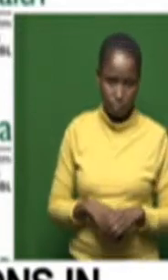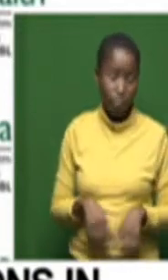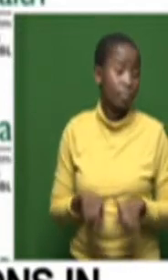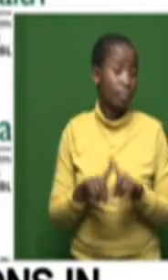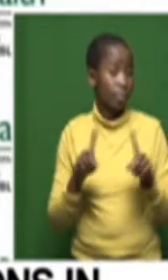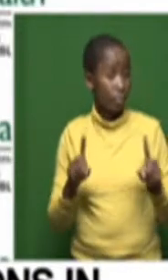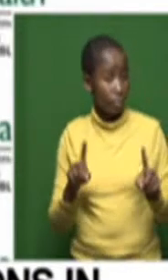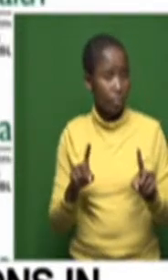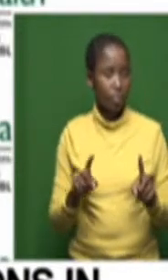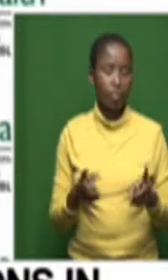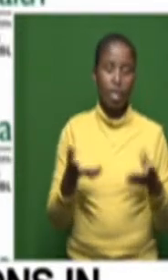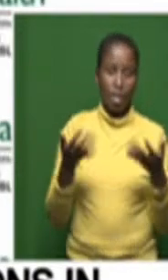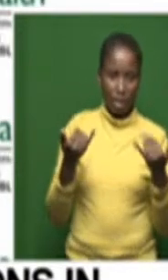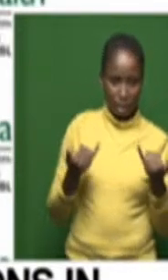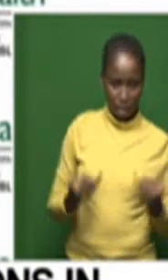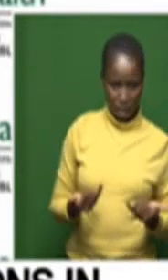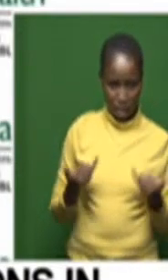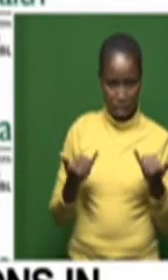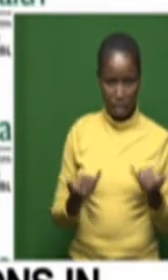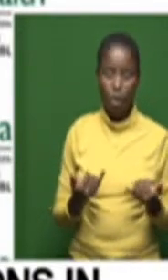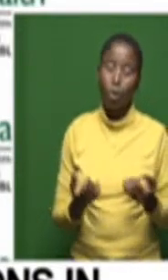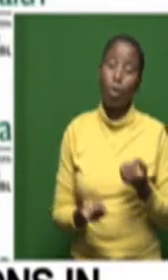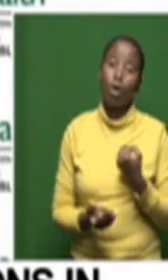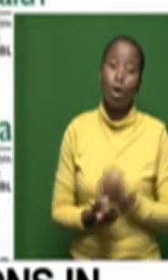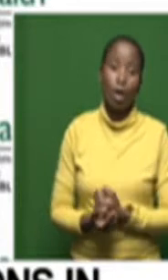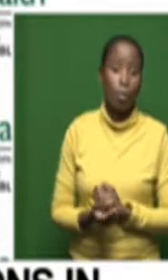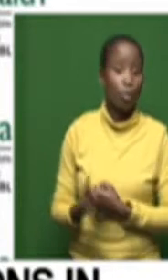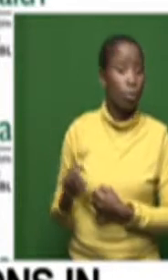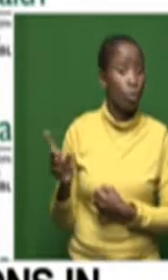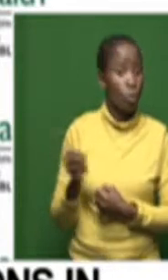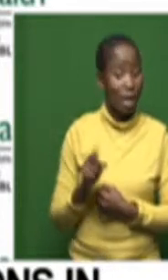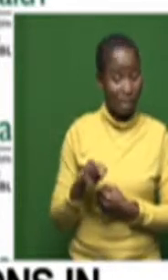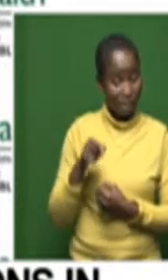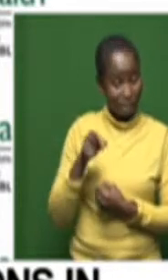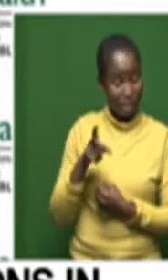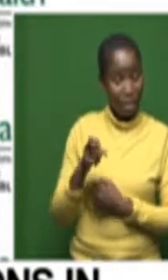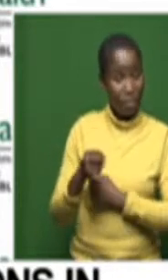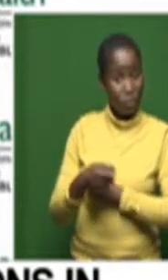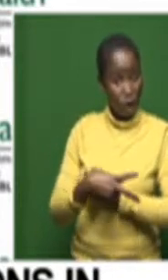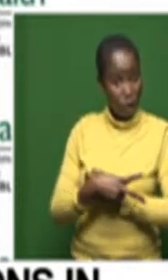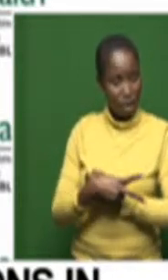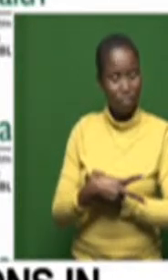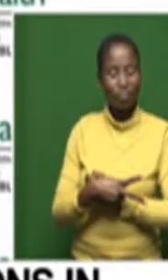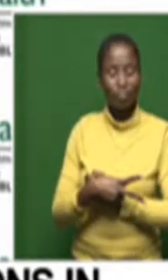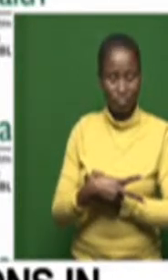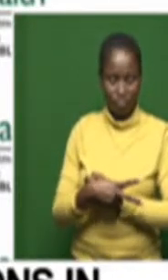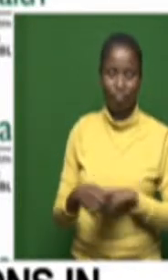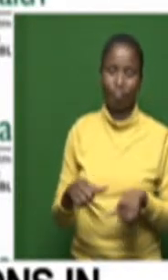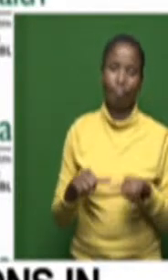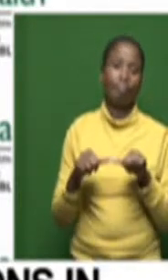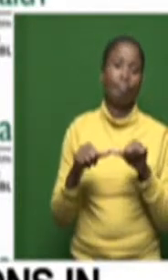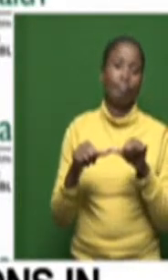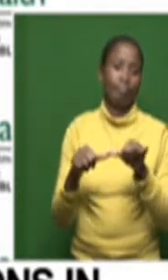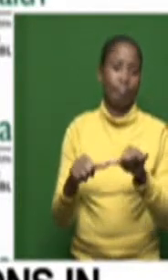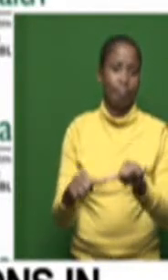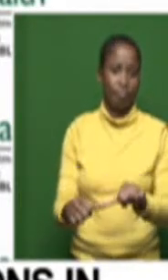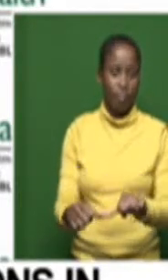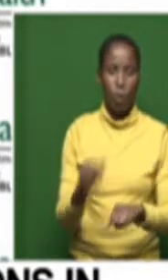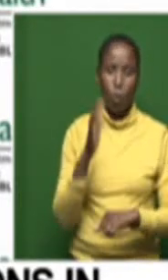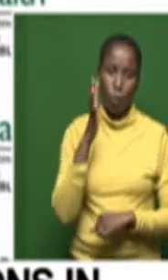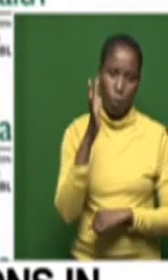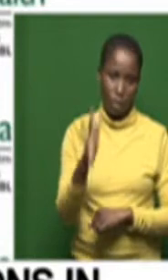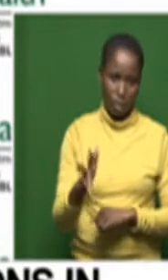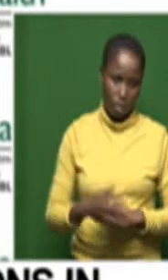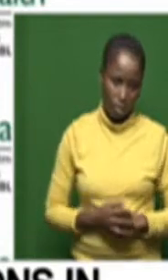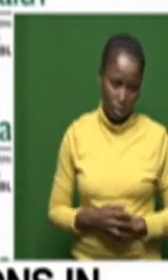really practically envisaged now is that this virus is going to be around with us. So at that